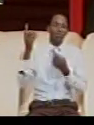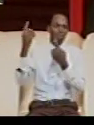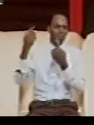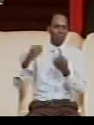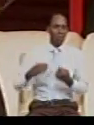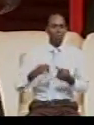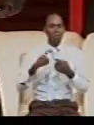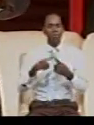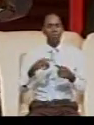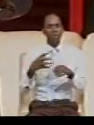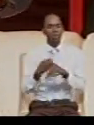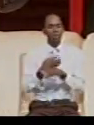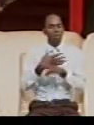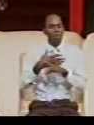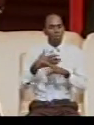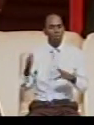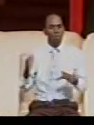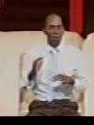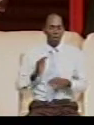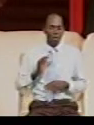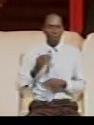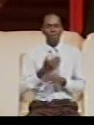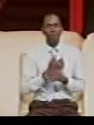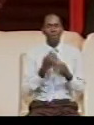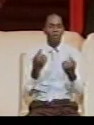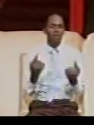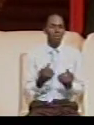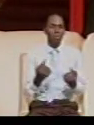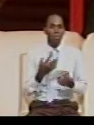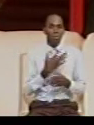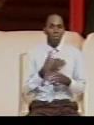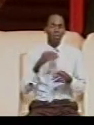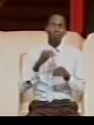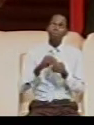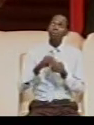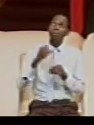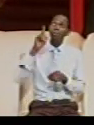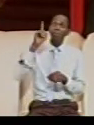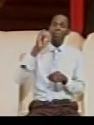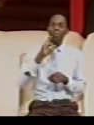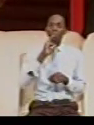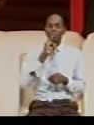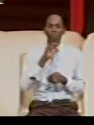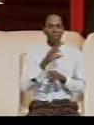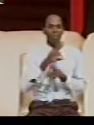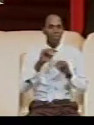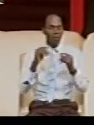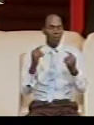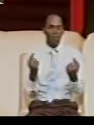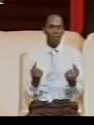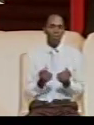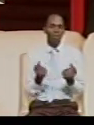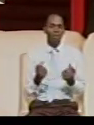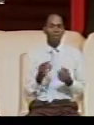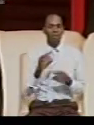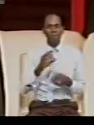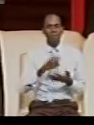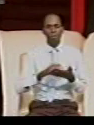take away our sins, and in him is no sin. Verse